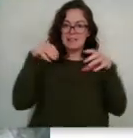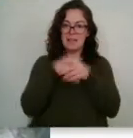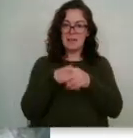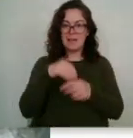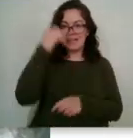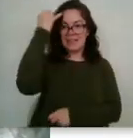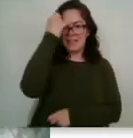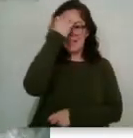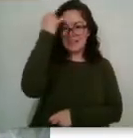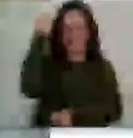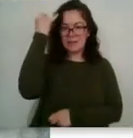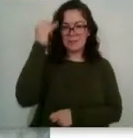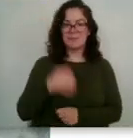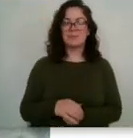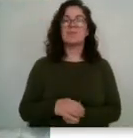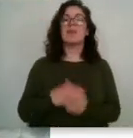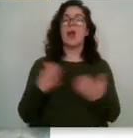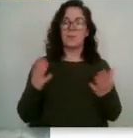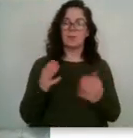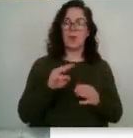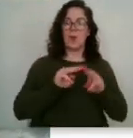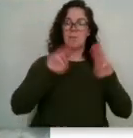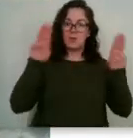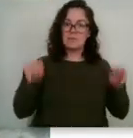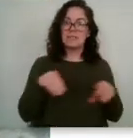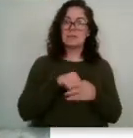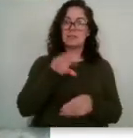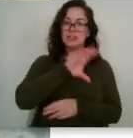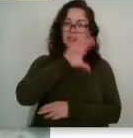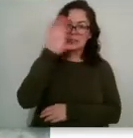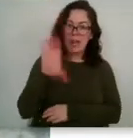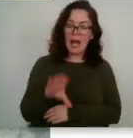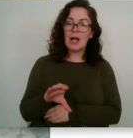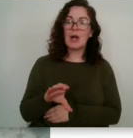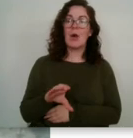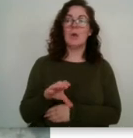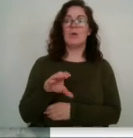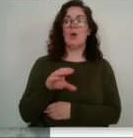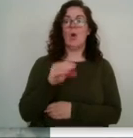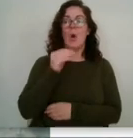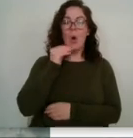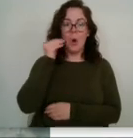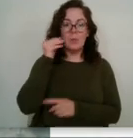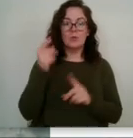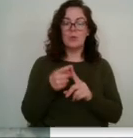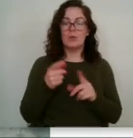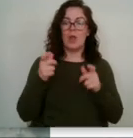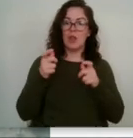Here's one. A museum in Chicago is home to the largest